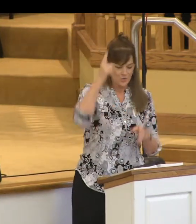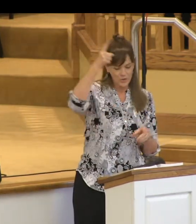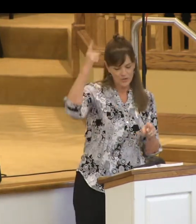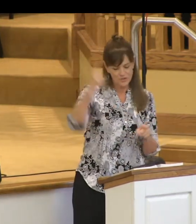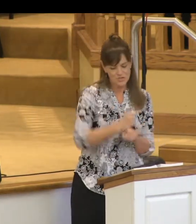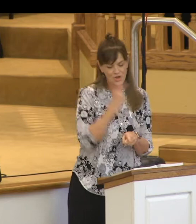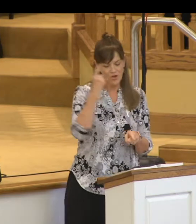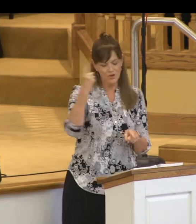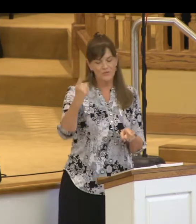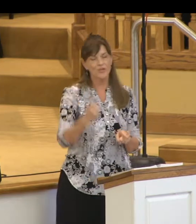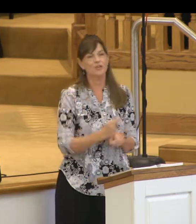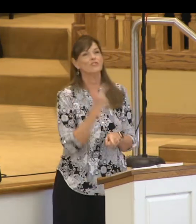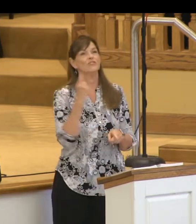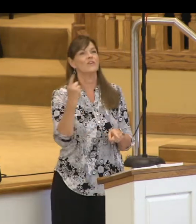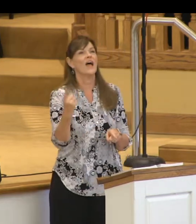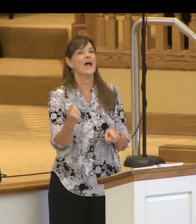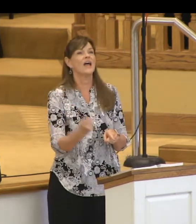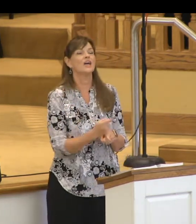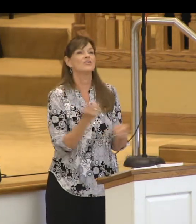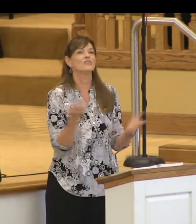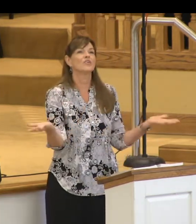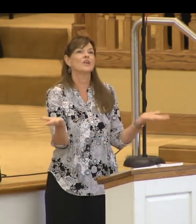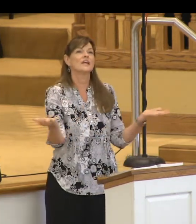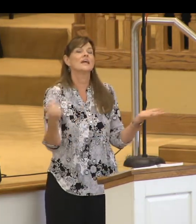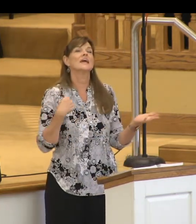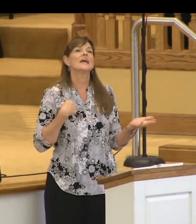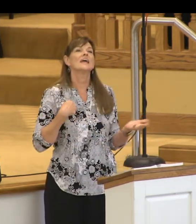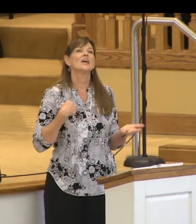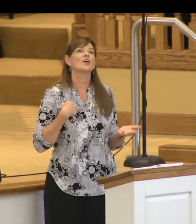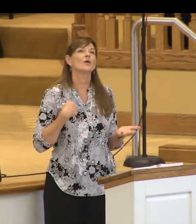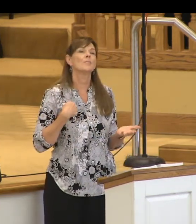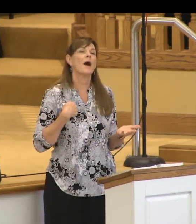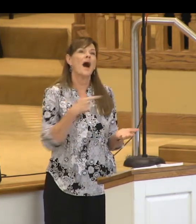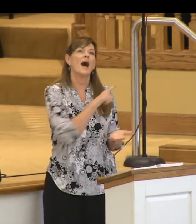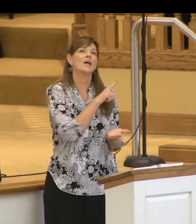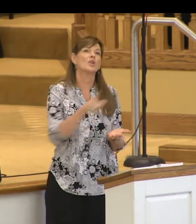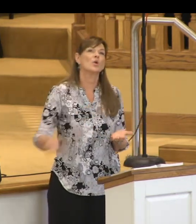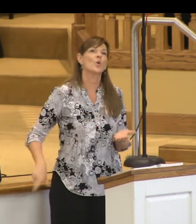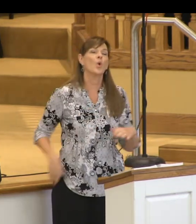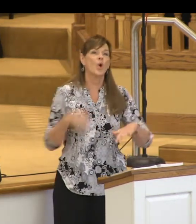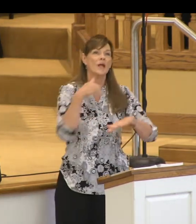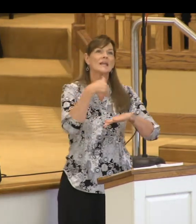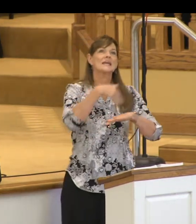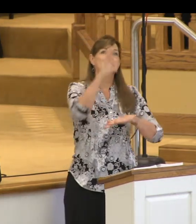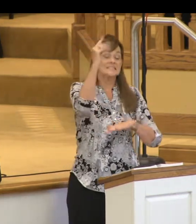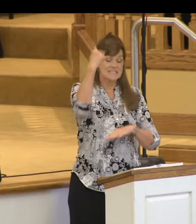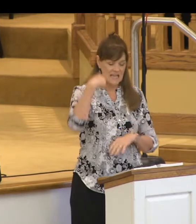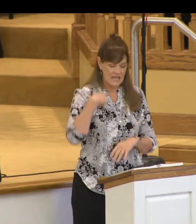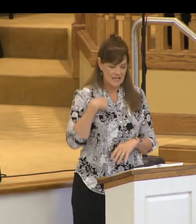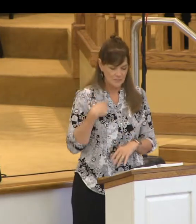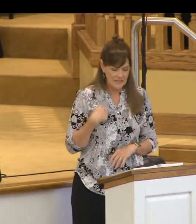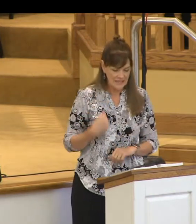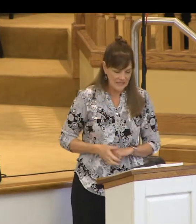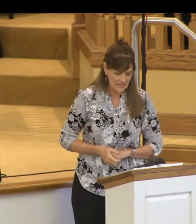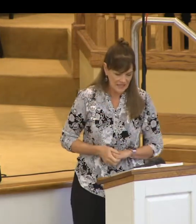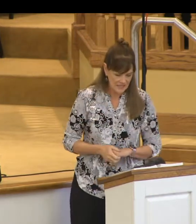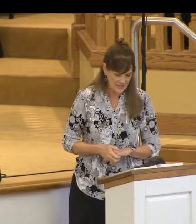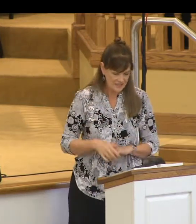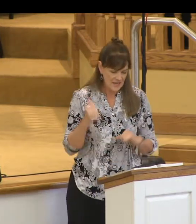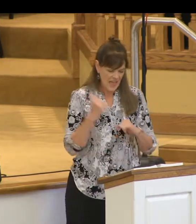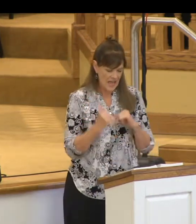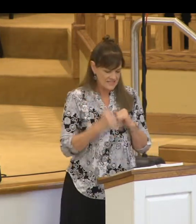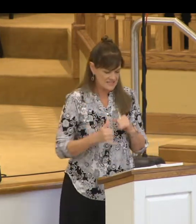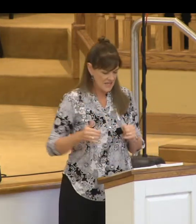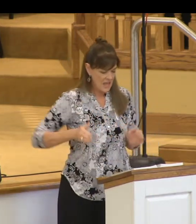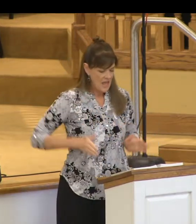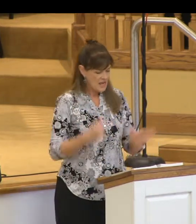I will serve you faithfully. Here am I, Lord, send me. On the